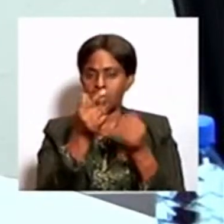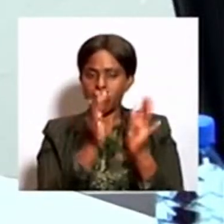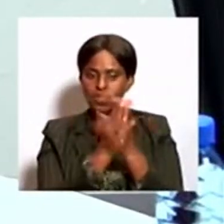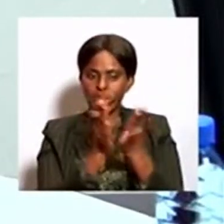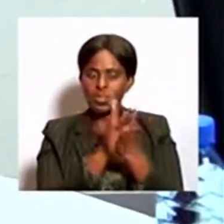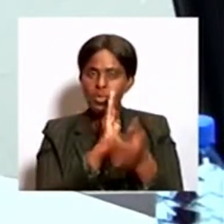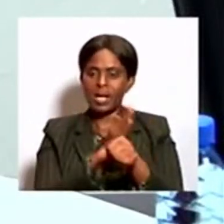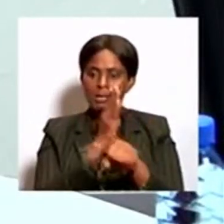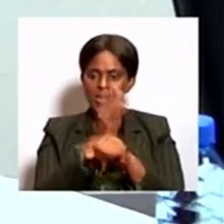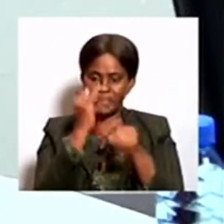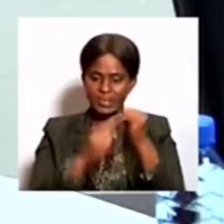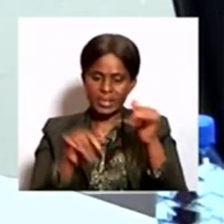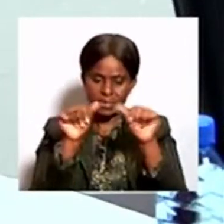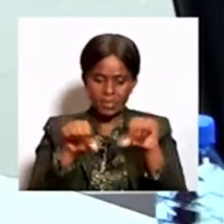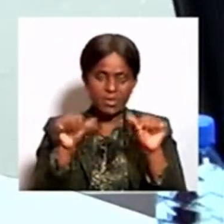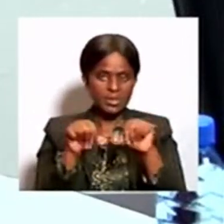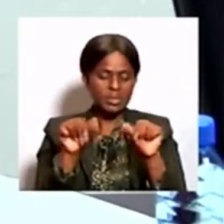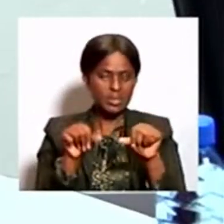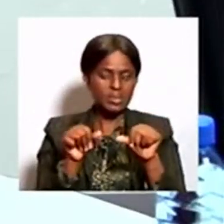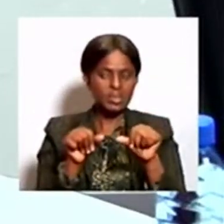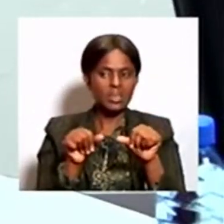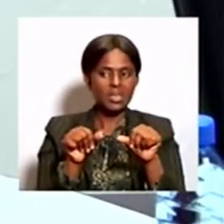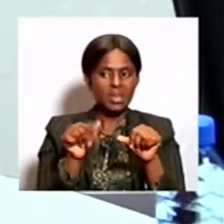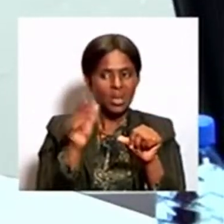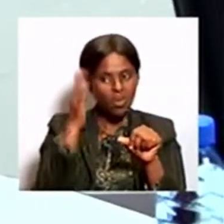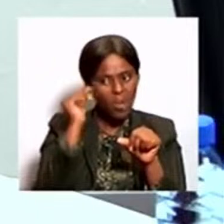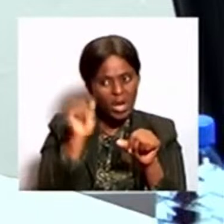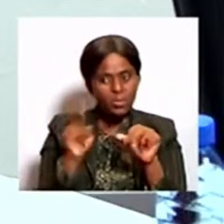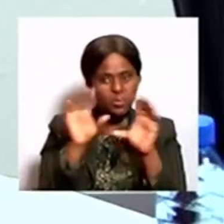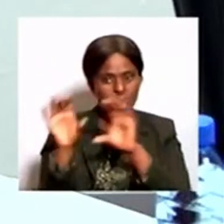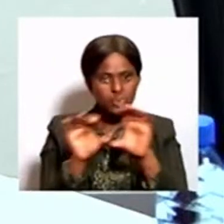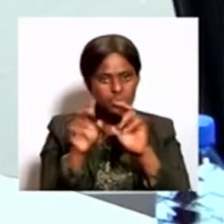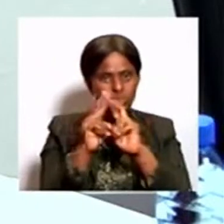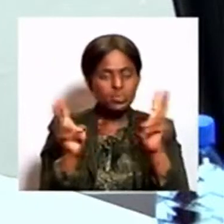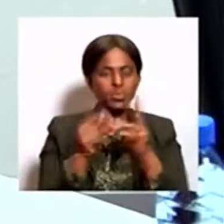after the audit. Why did you do so?